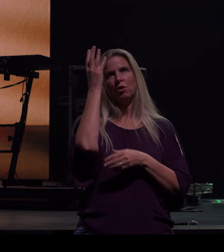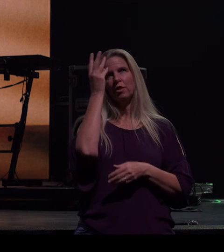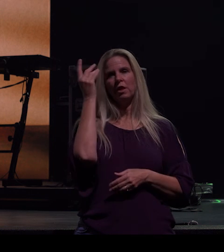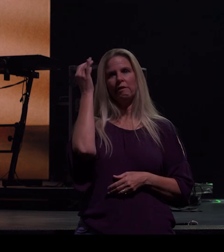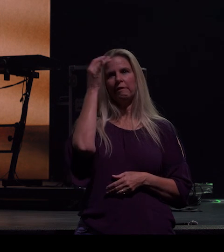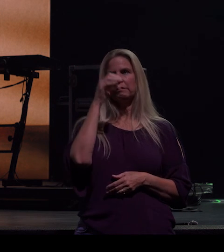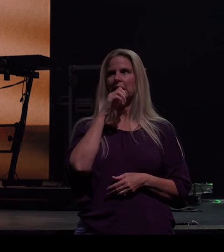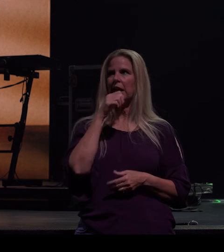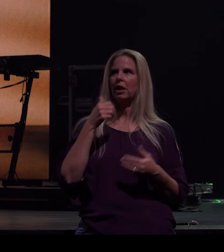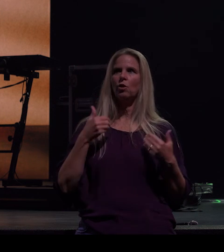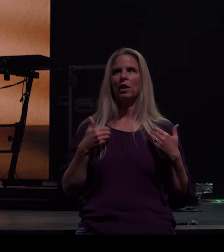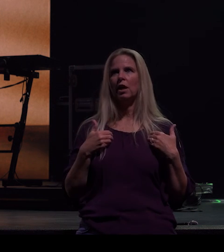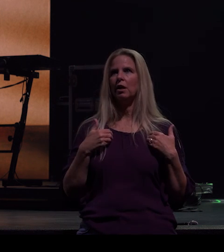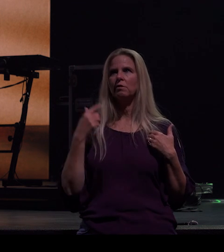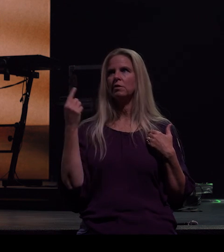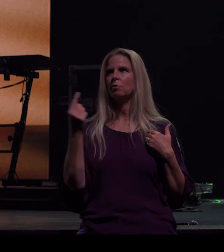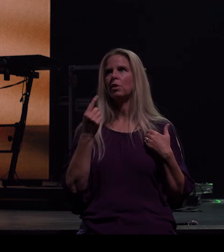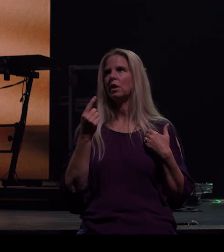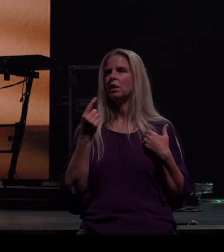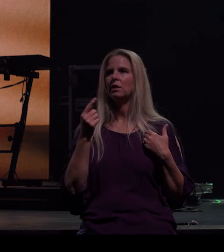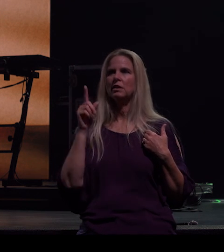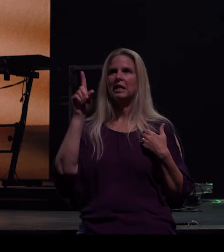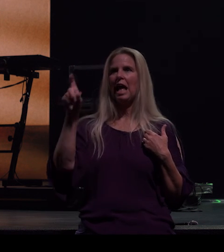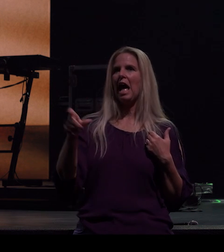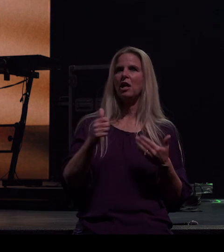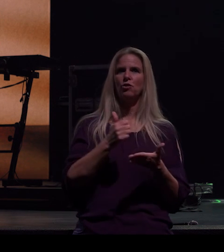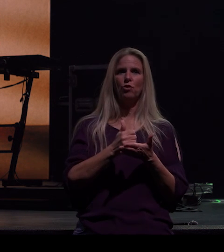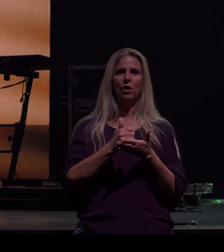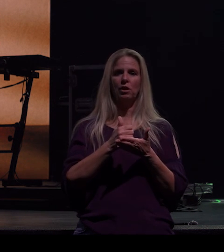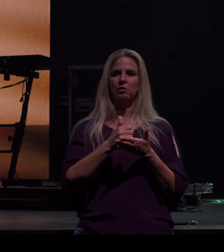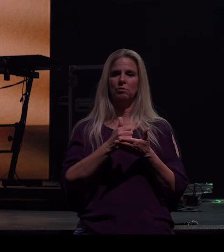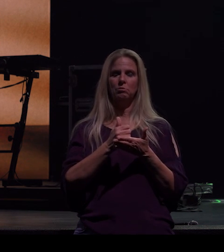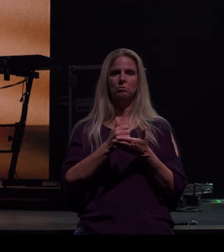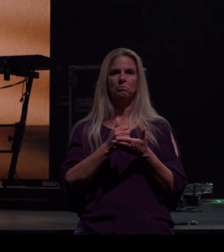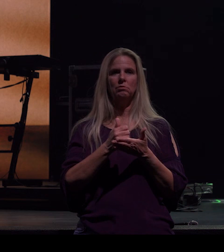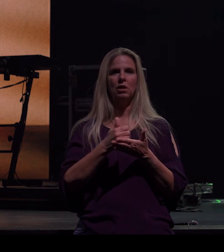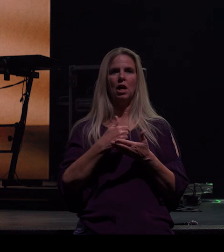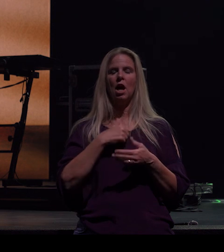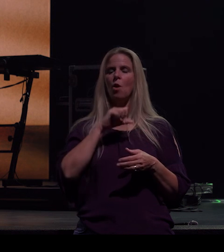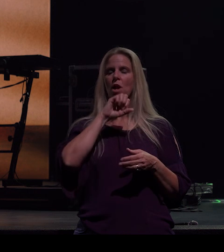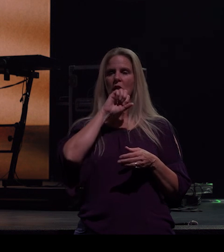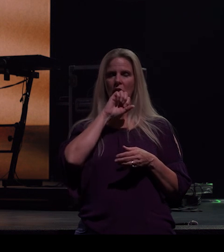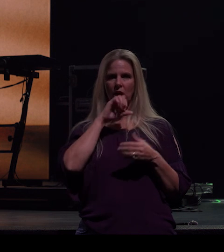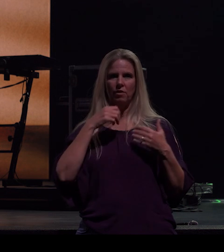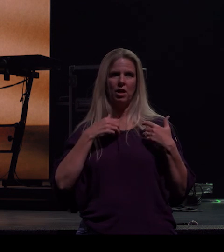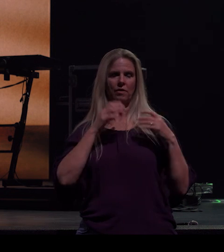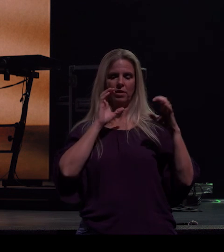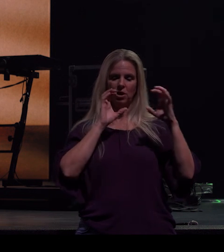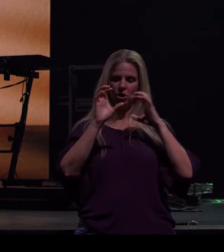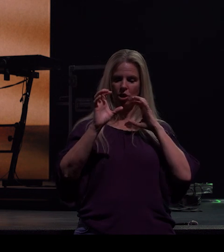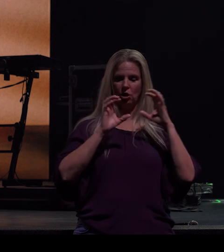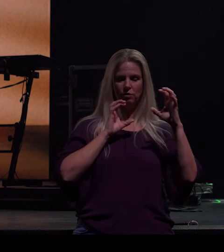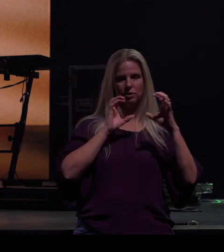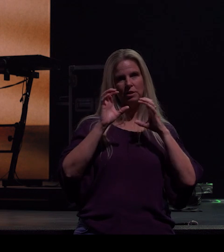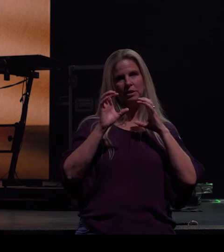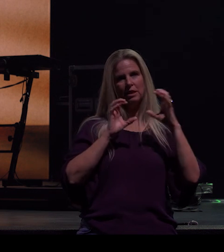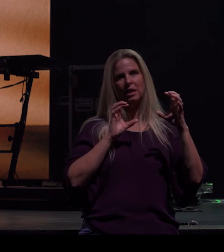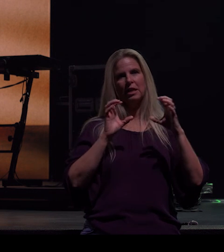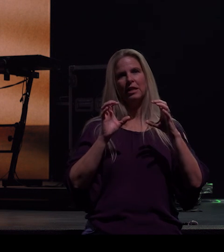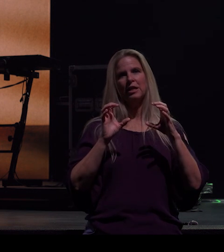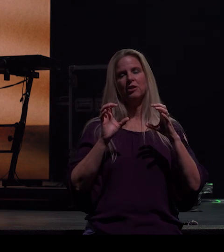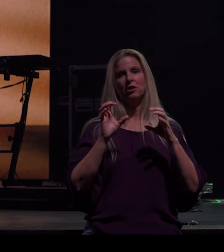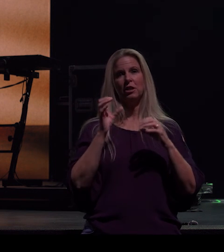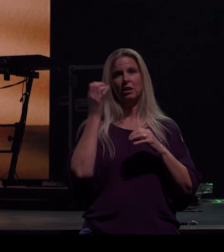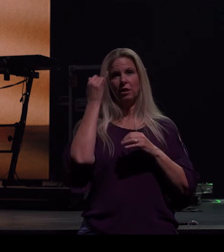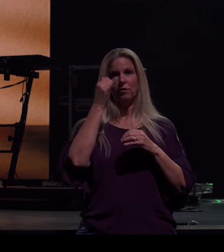don't have anybody to ask for help from, I don't even know where to go. We would love to have a conversation with you, whether you're here on campus or you're joining us online. You can type